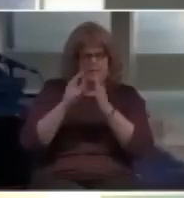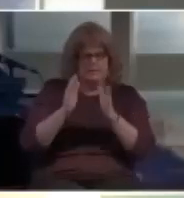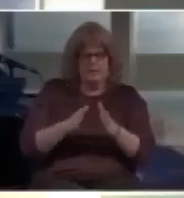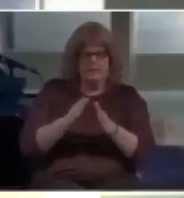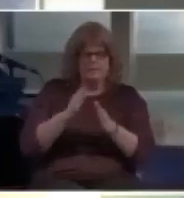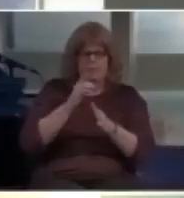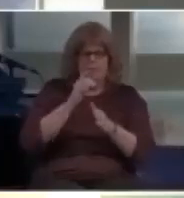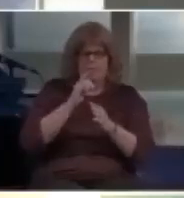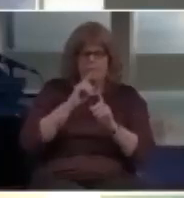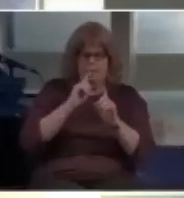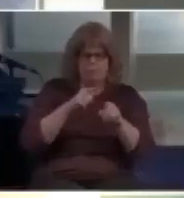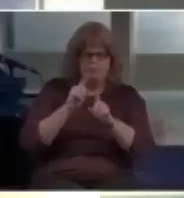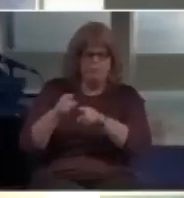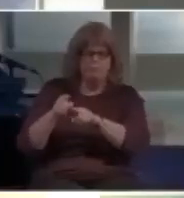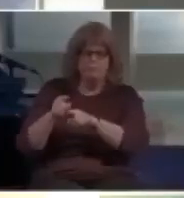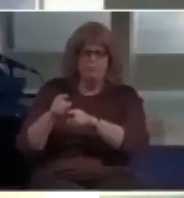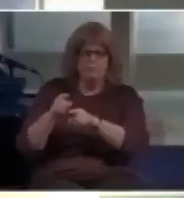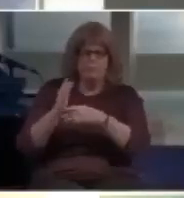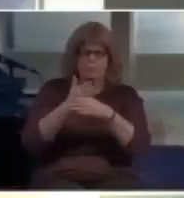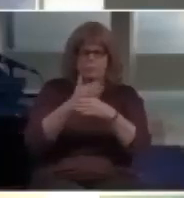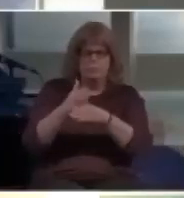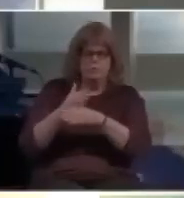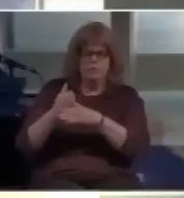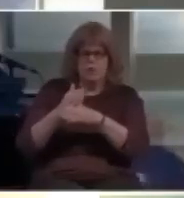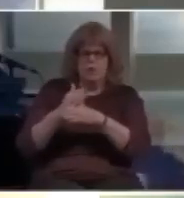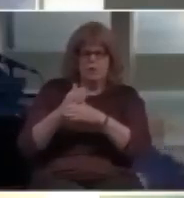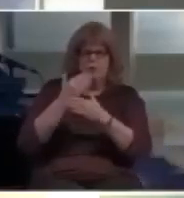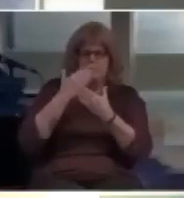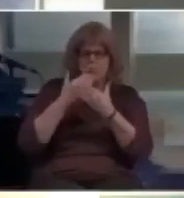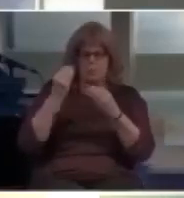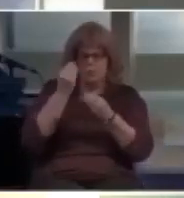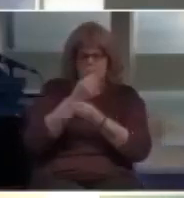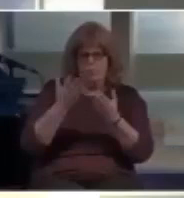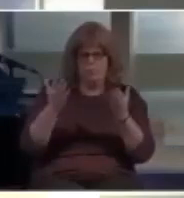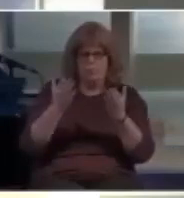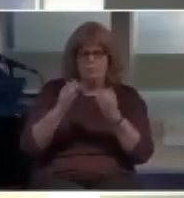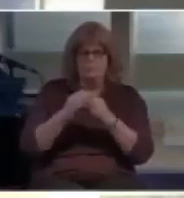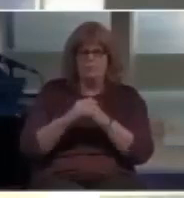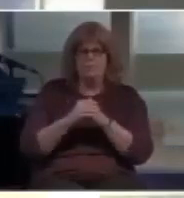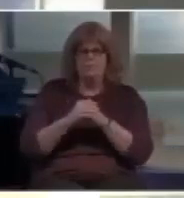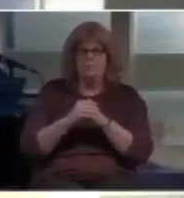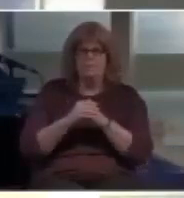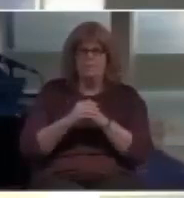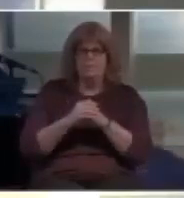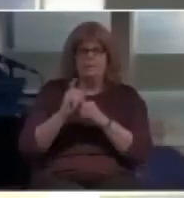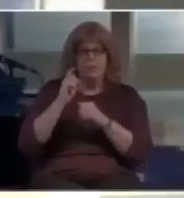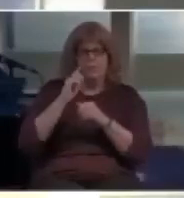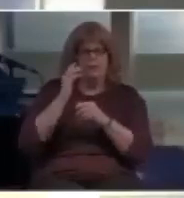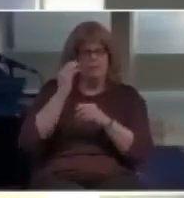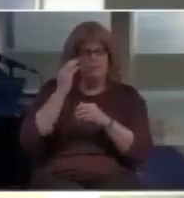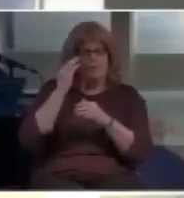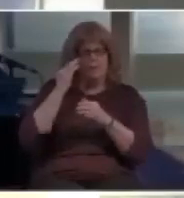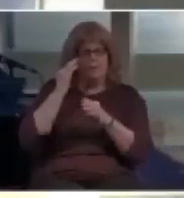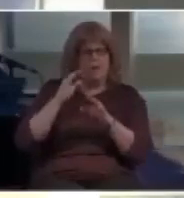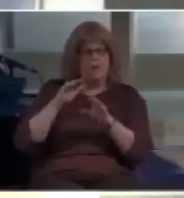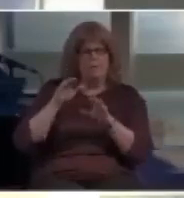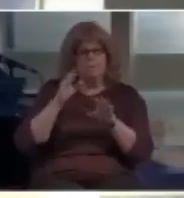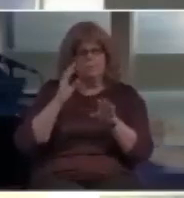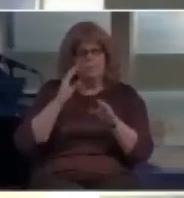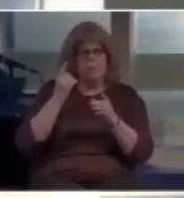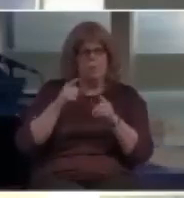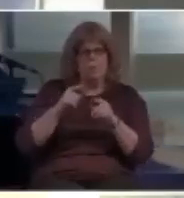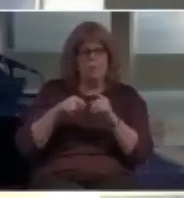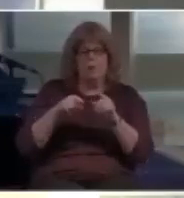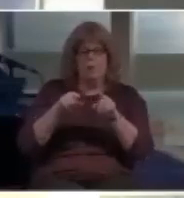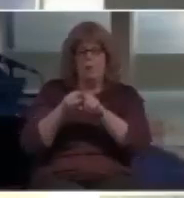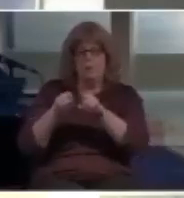been commissioned to share his good news. And so we want to be wary of that. But he goes on, and not